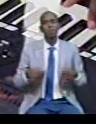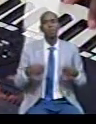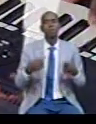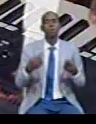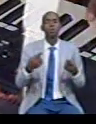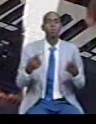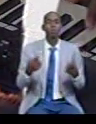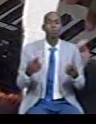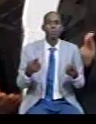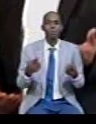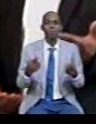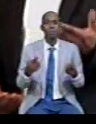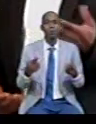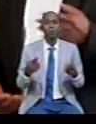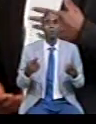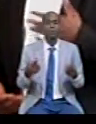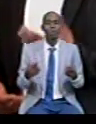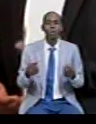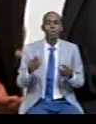me go.